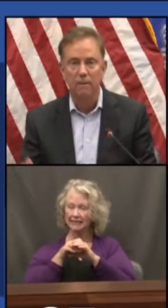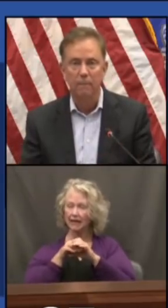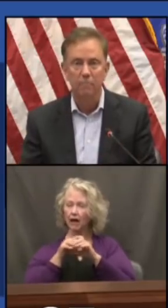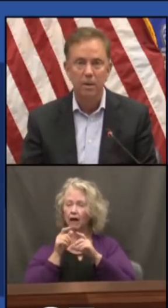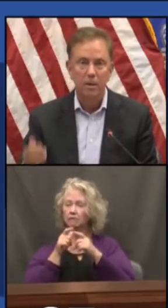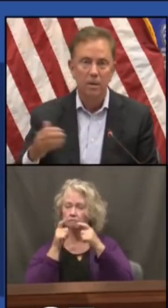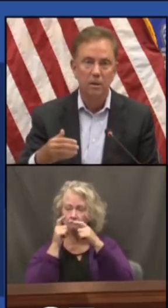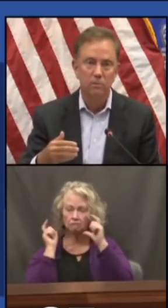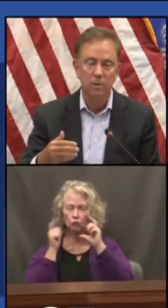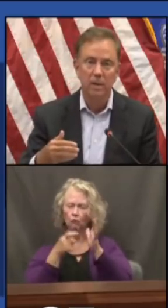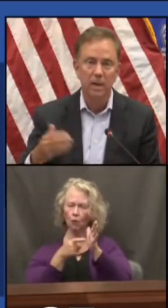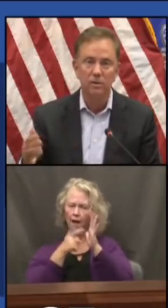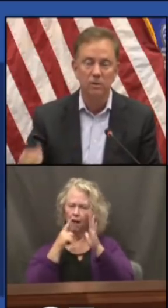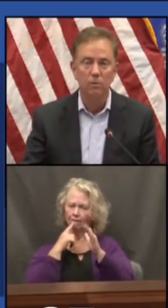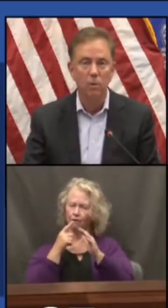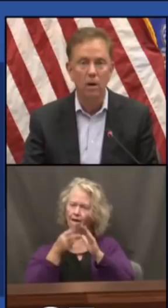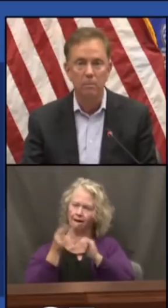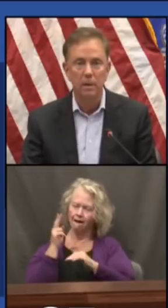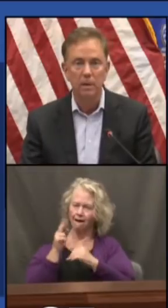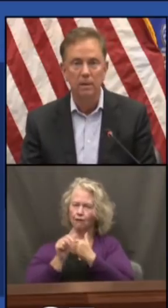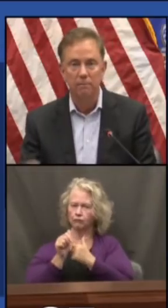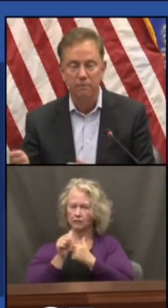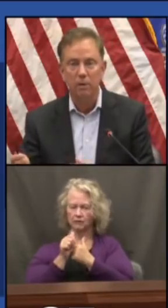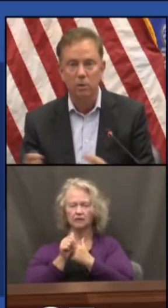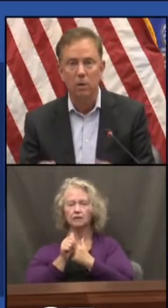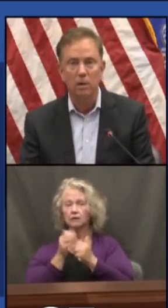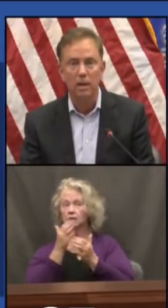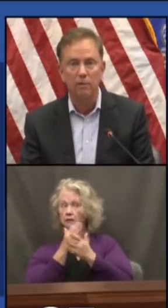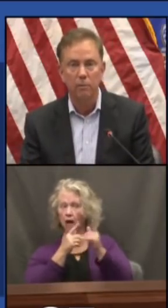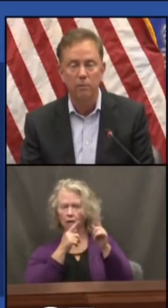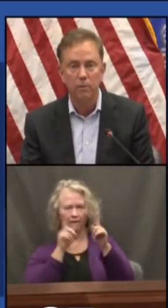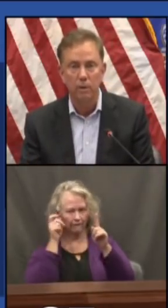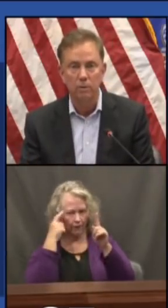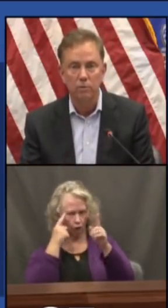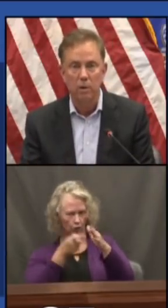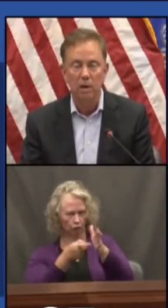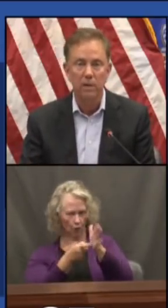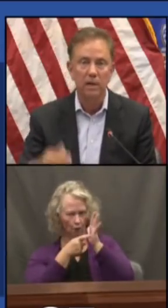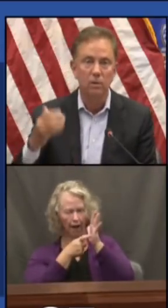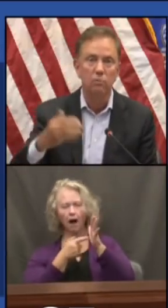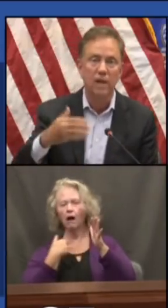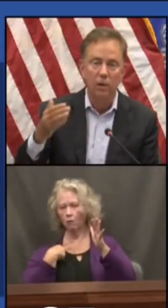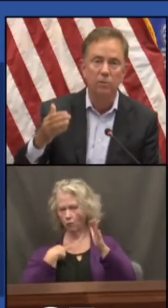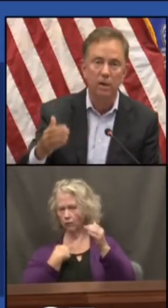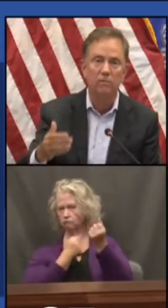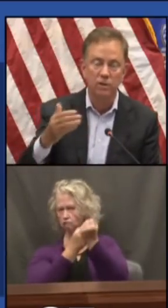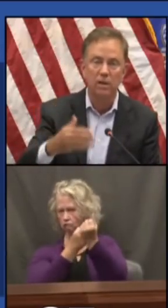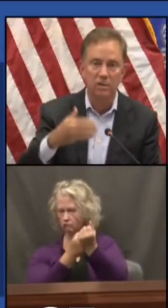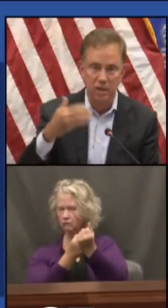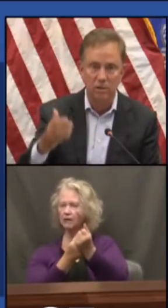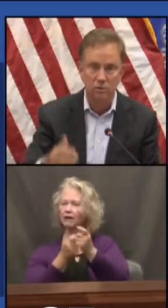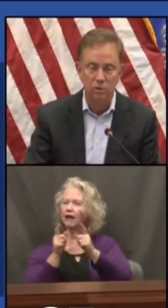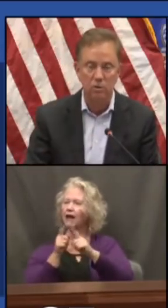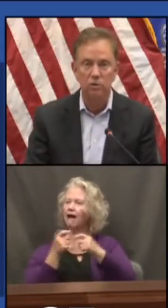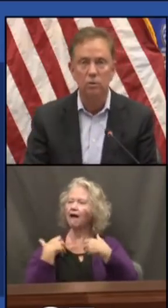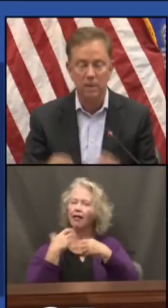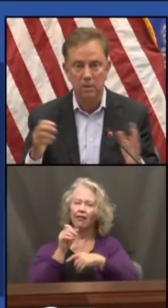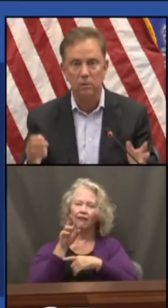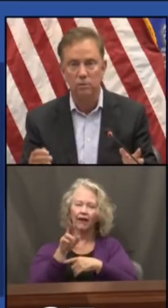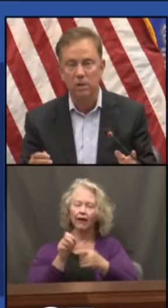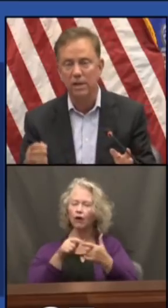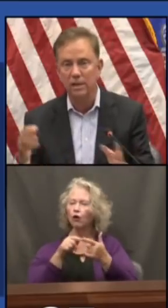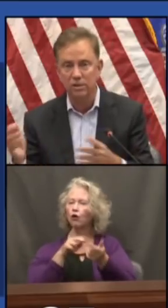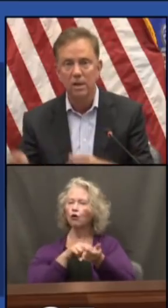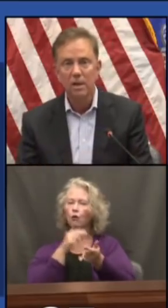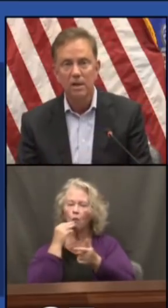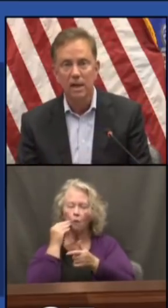facilities. Some of that is required by federal law. A lot of it we do as well. That includes healthcare facilities. That includes nurse homes. That